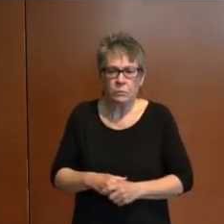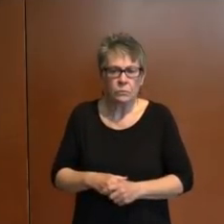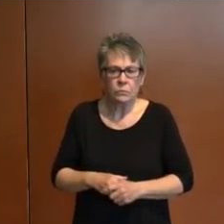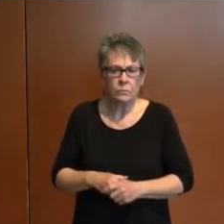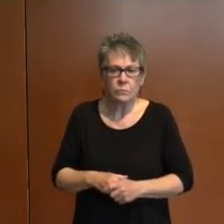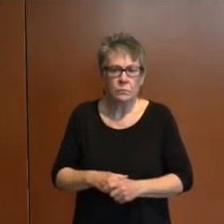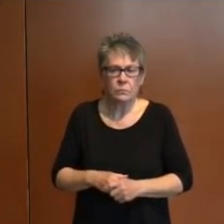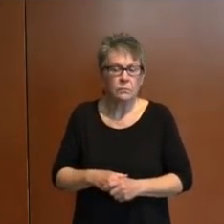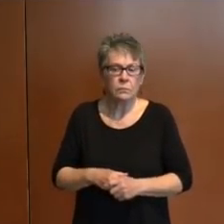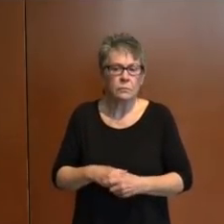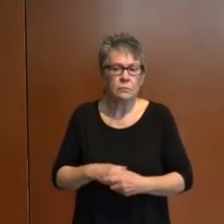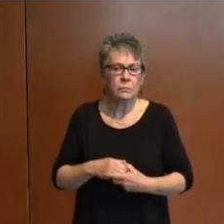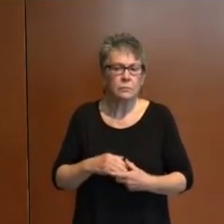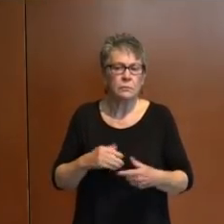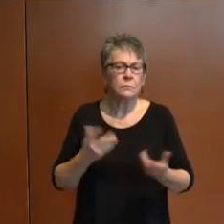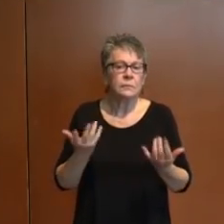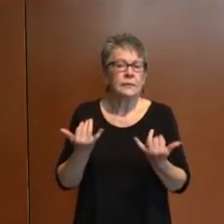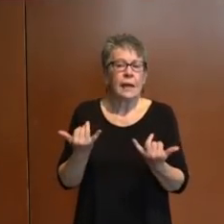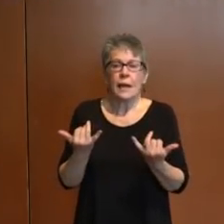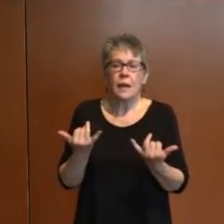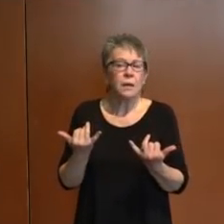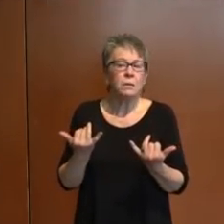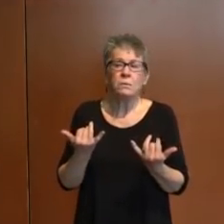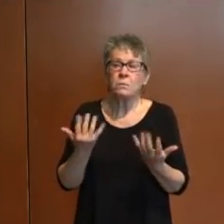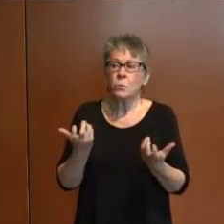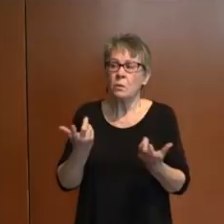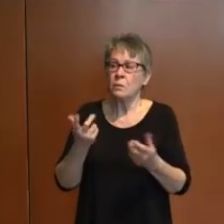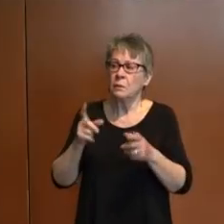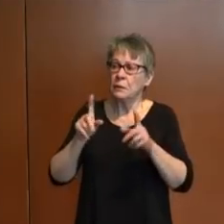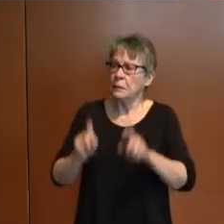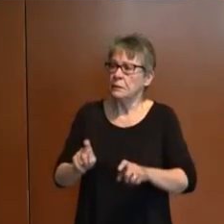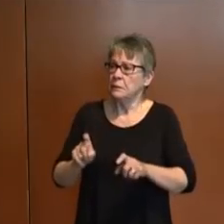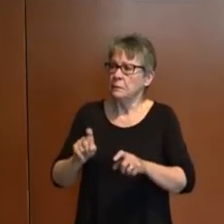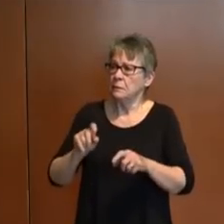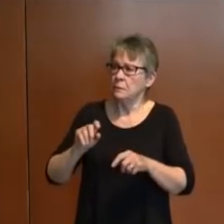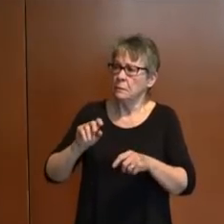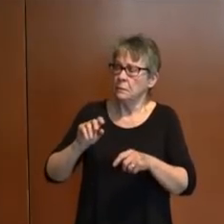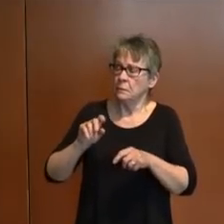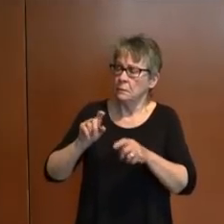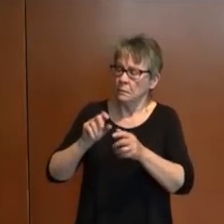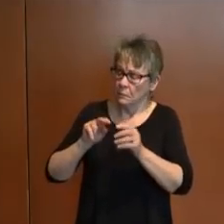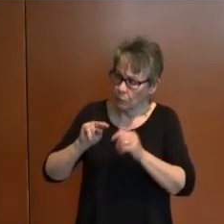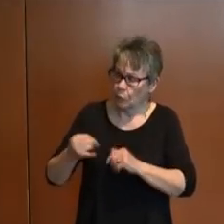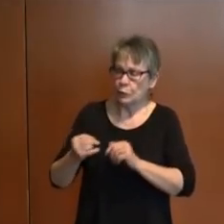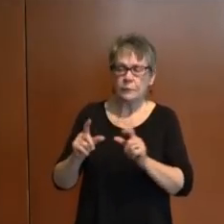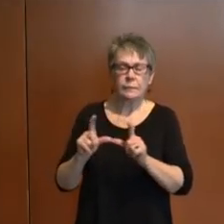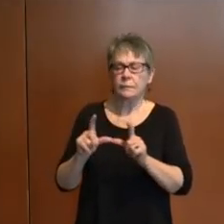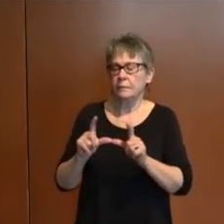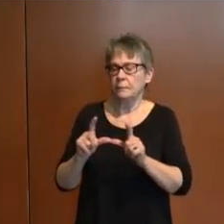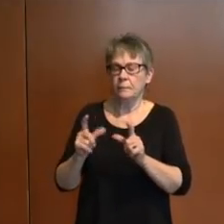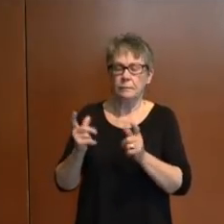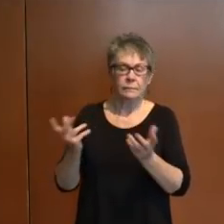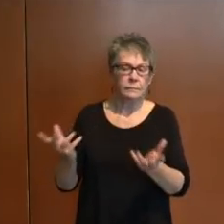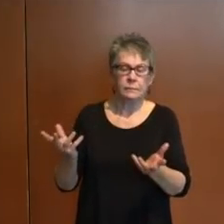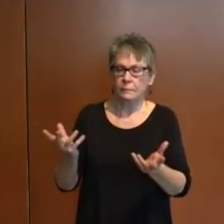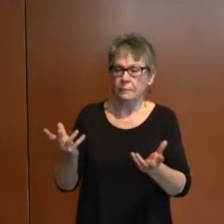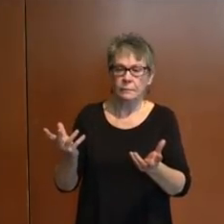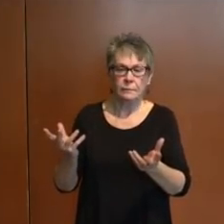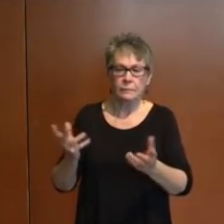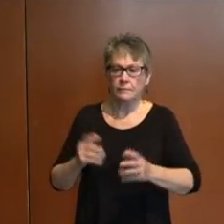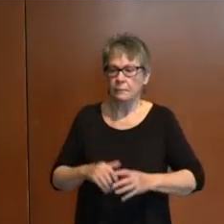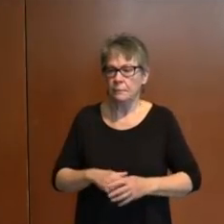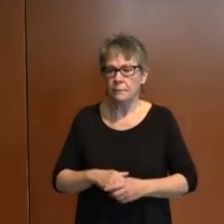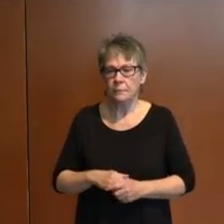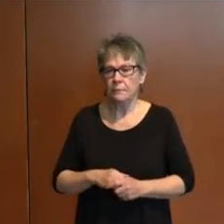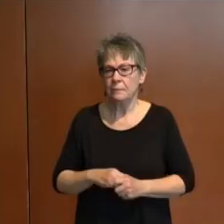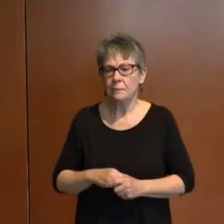sites. Before Judy jumps in, they haven't exactly rolled the red carpet out for us in Florida, to put it mildly. But Pat brings a point